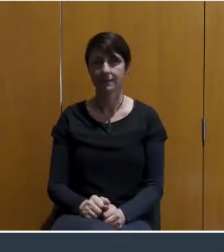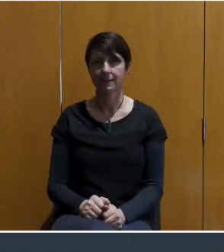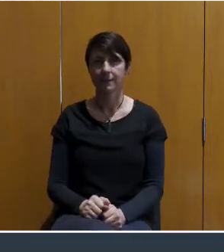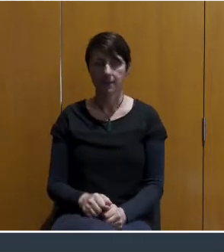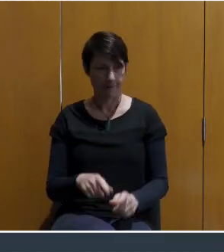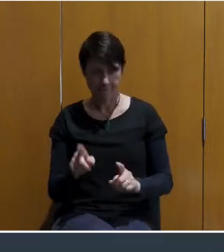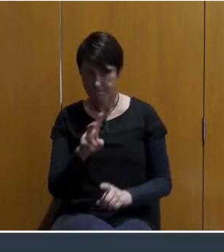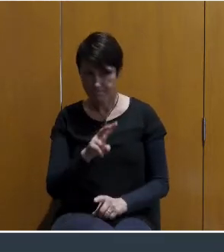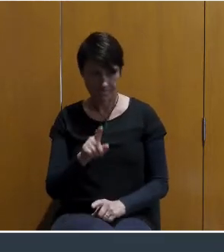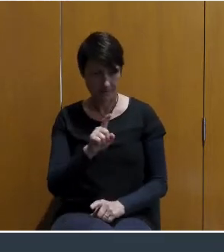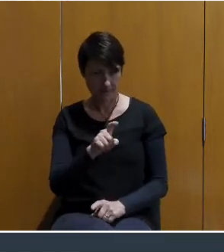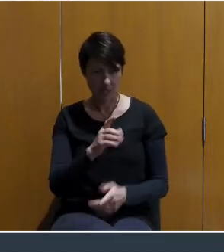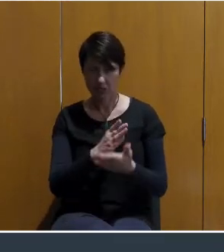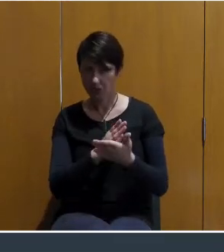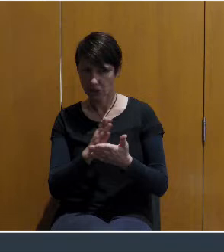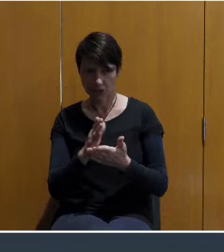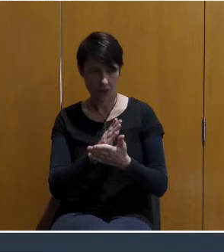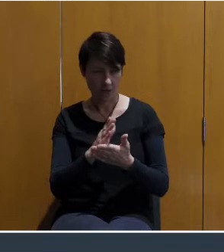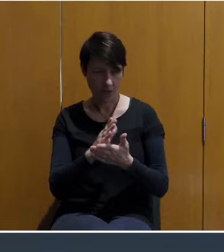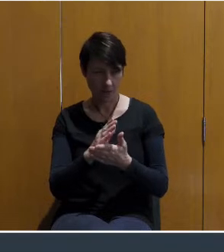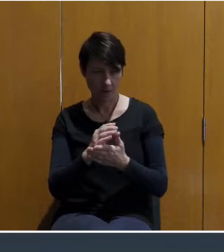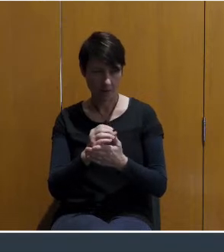share, okay. PowerPoint slide.